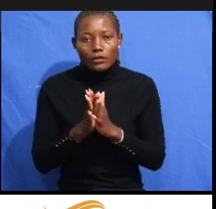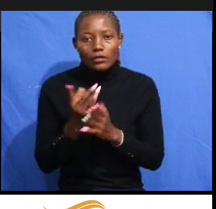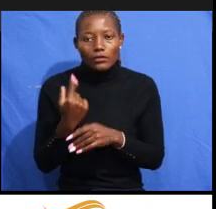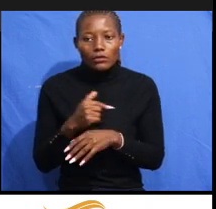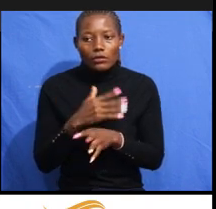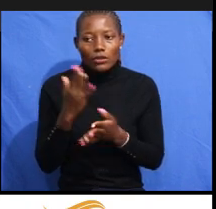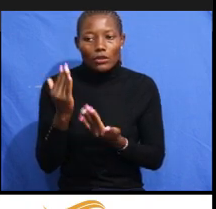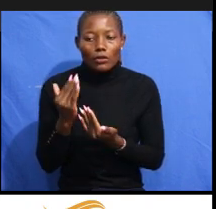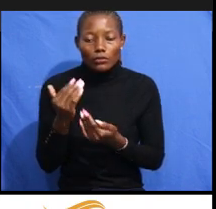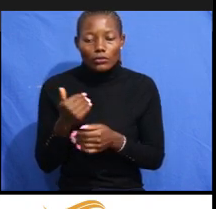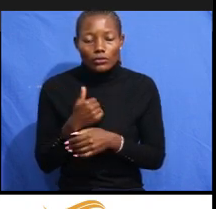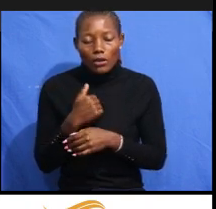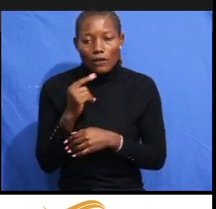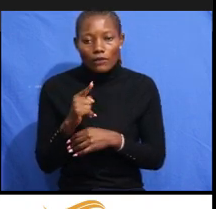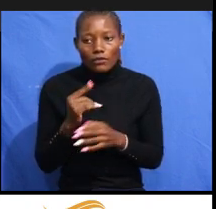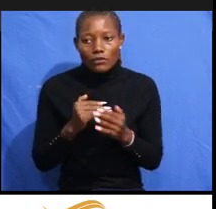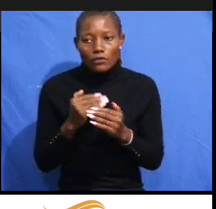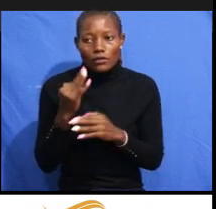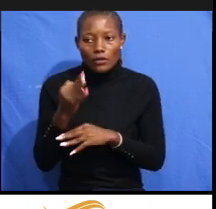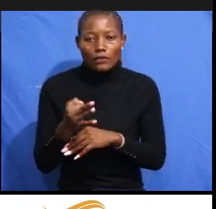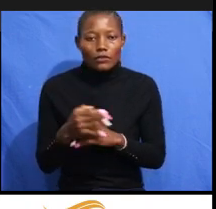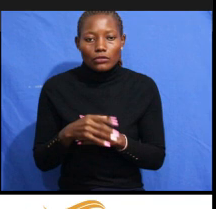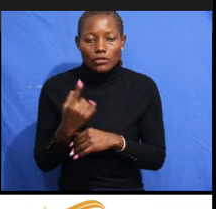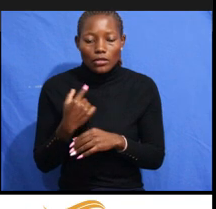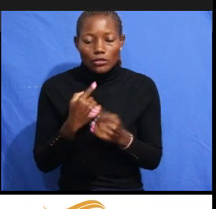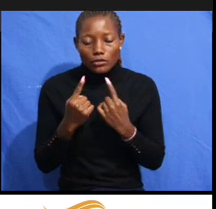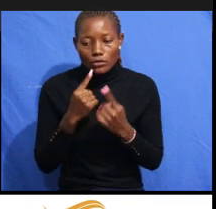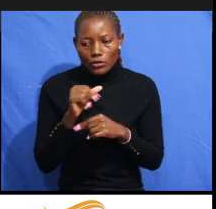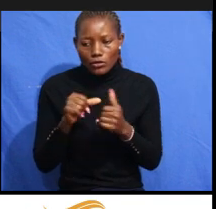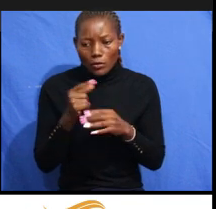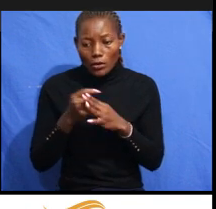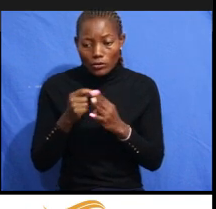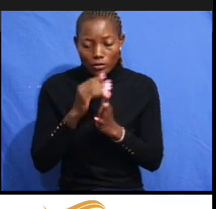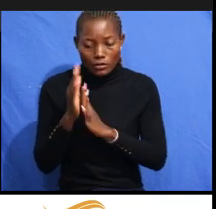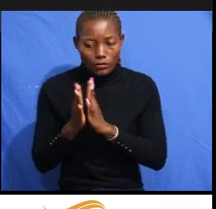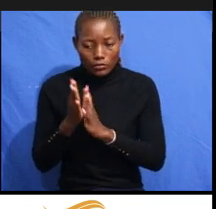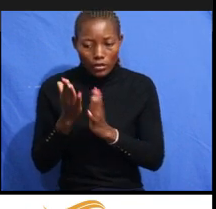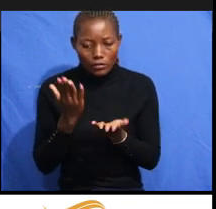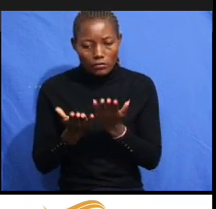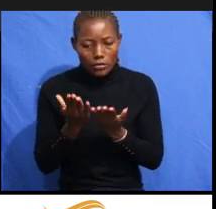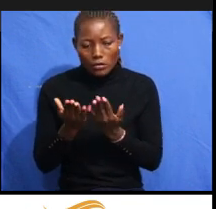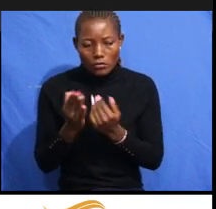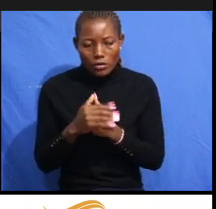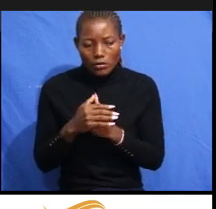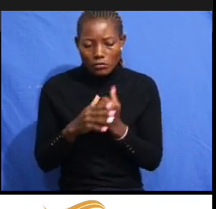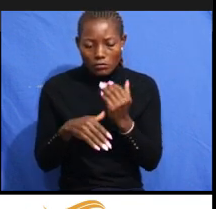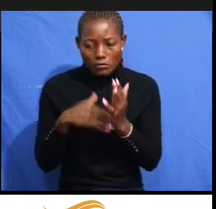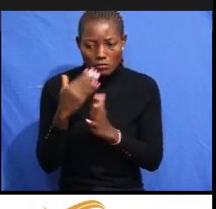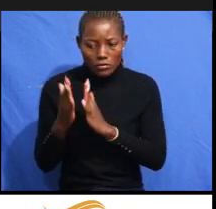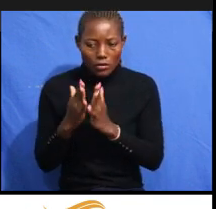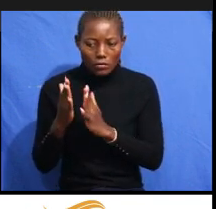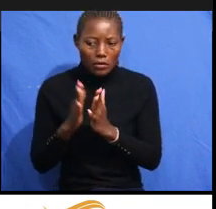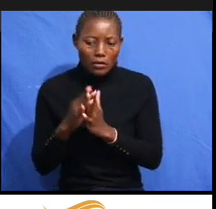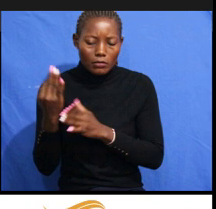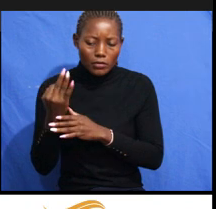have you in the near future. You talked about training plan. Probably you could prepare a presentation on that